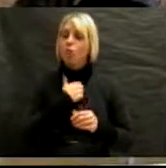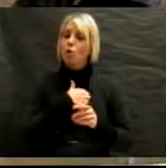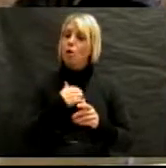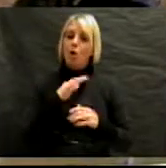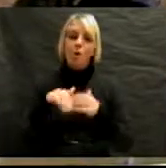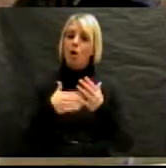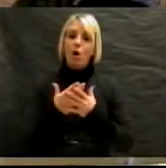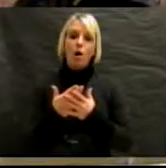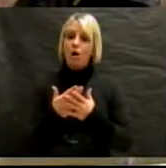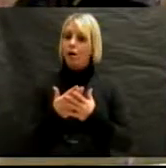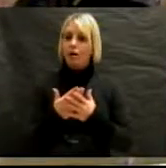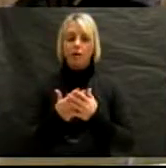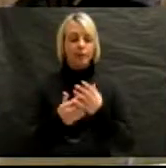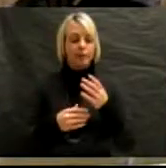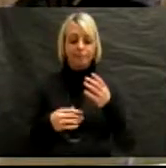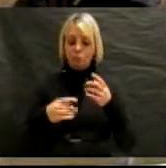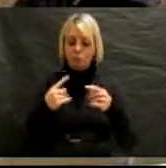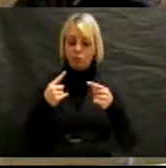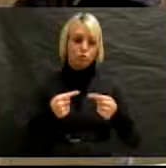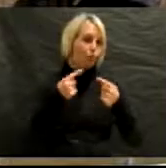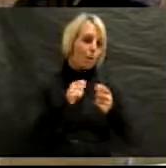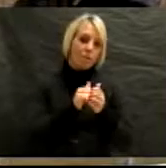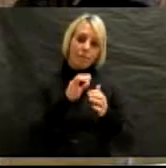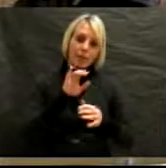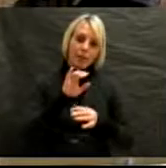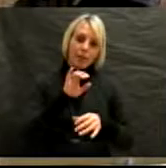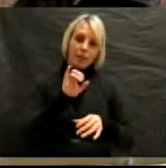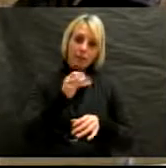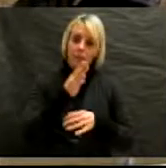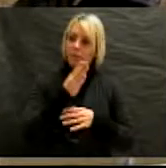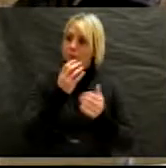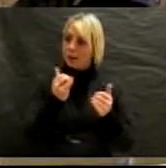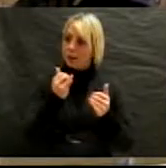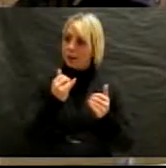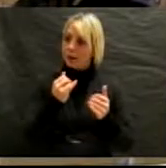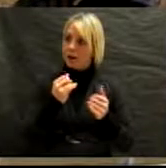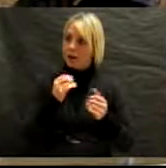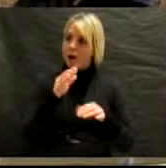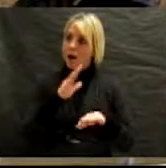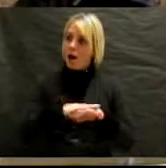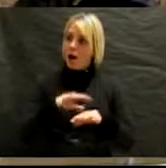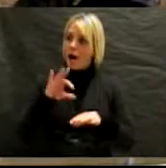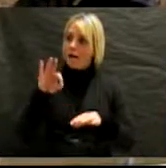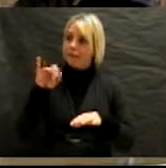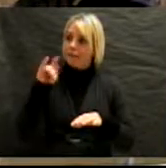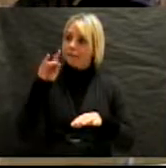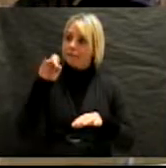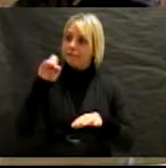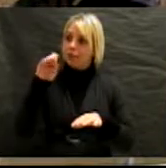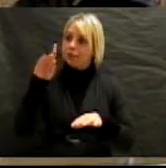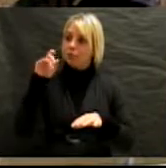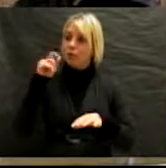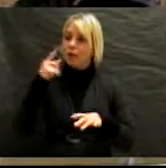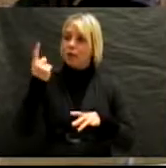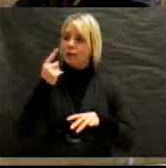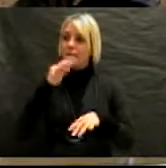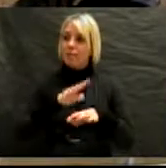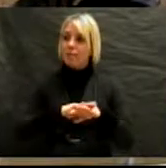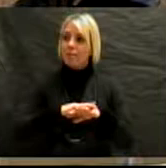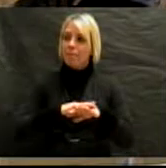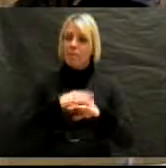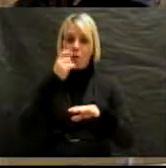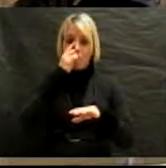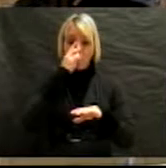I got something from the Faribault High School band about the mural in the student center. It